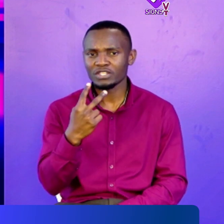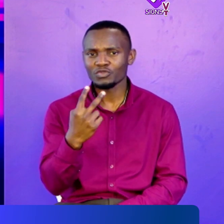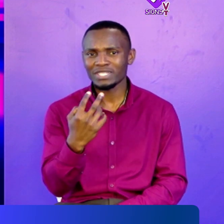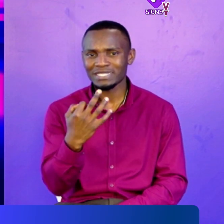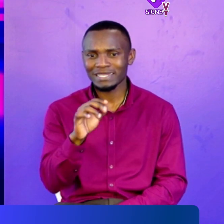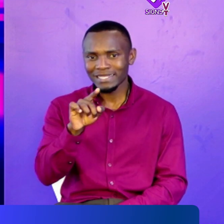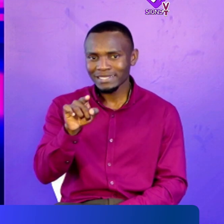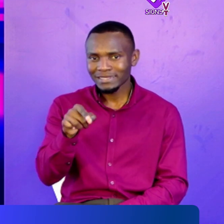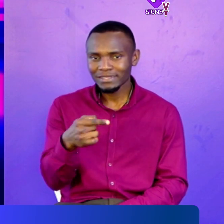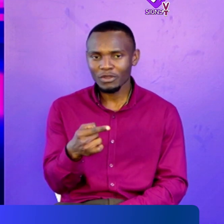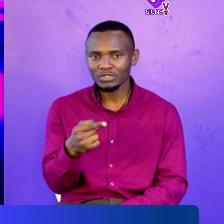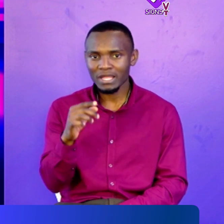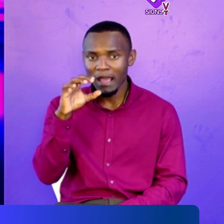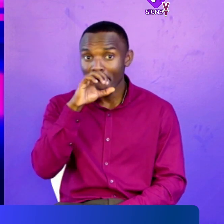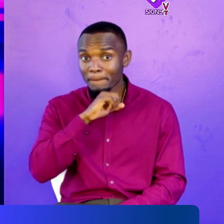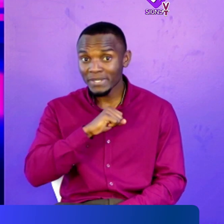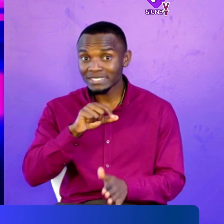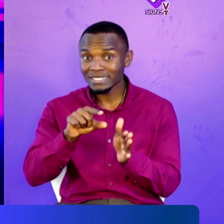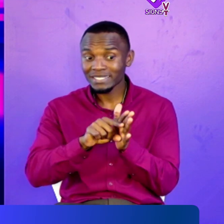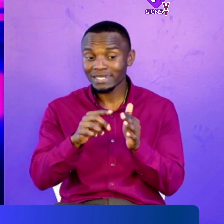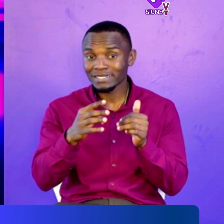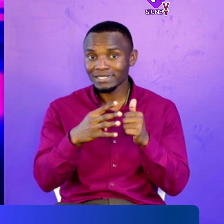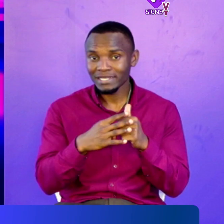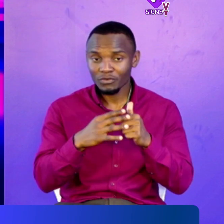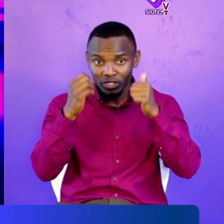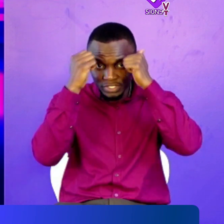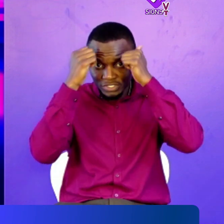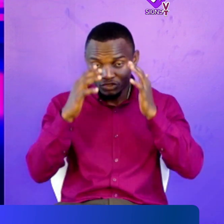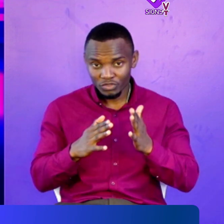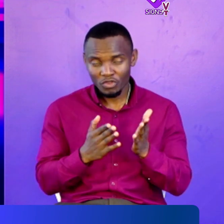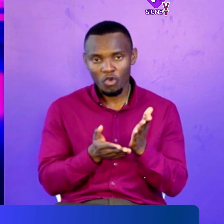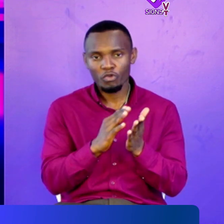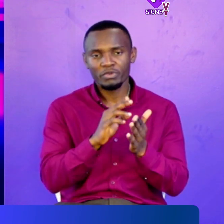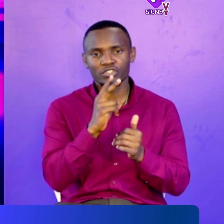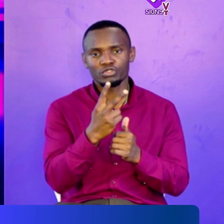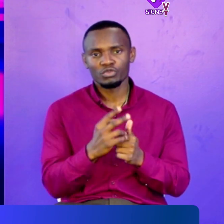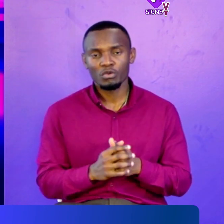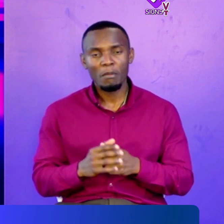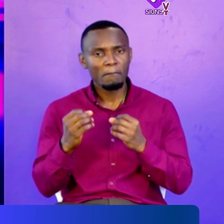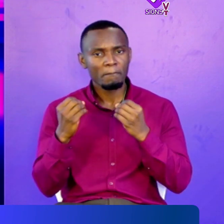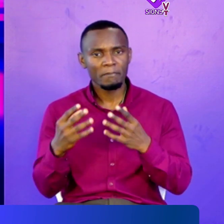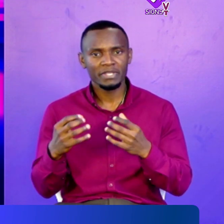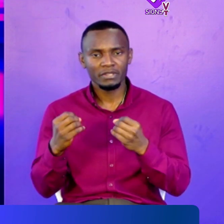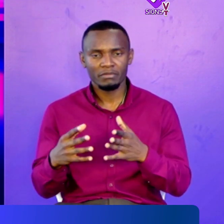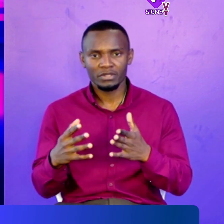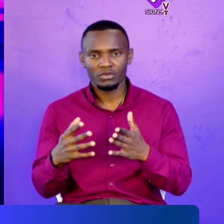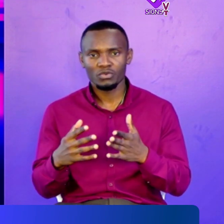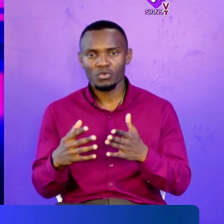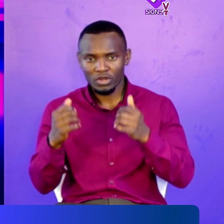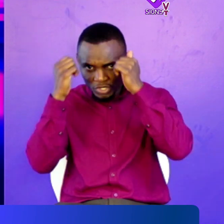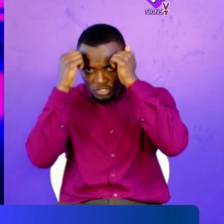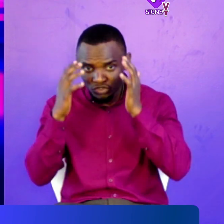123,000 missing grade 9 students. Where are they? The story is on page 2. Thousands of learners who sat the grade